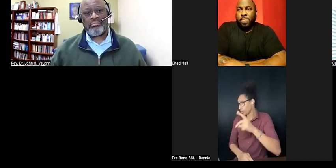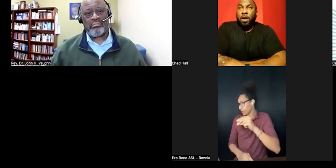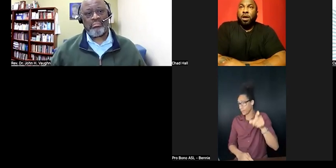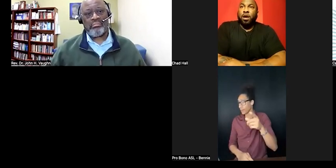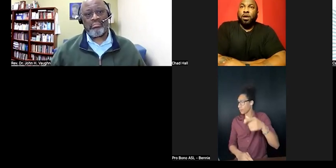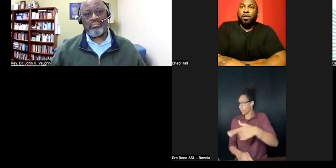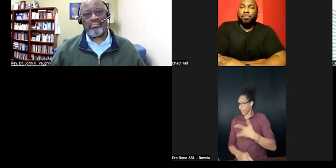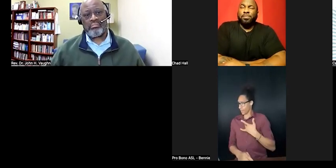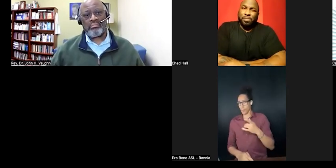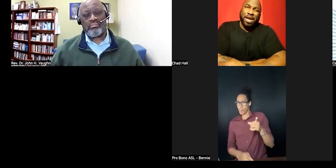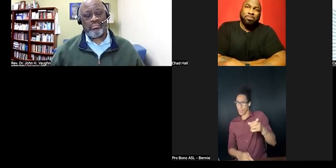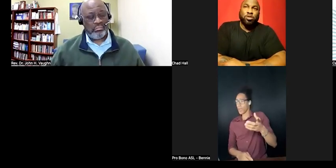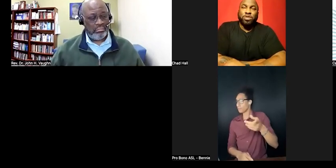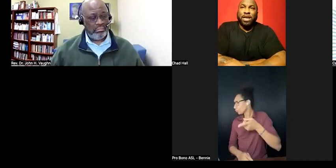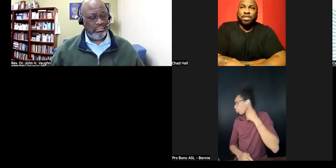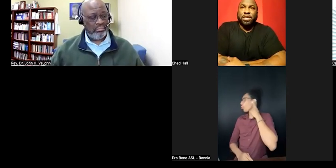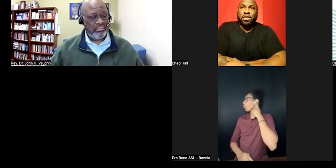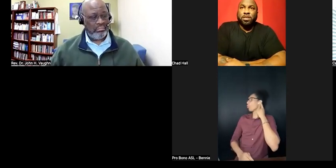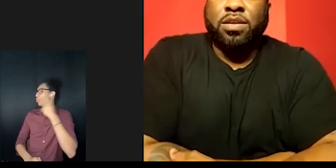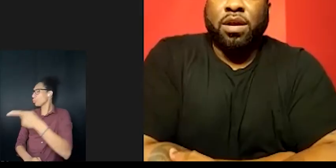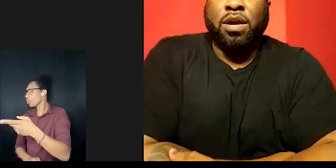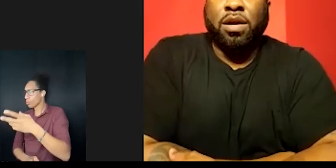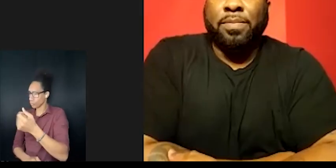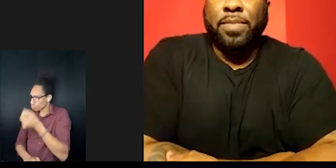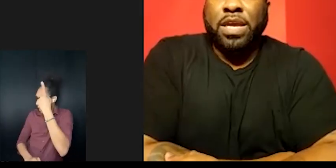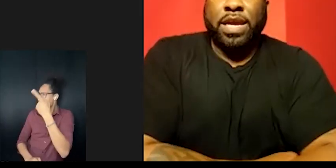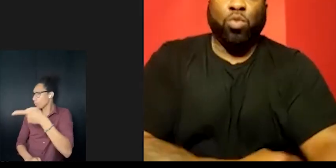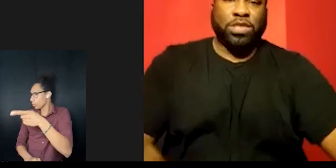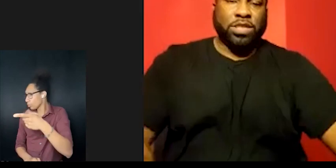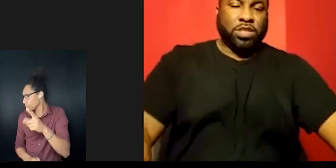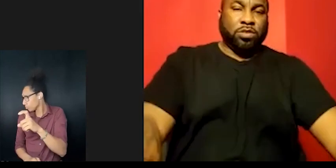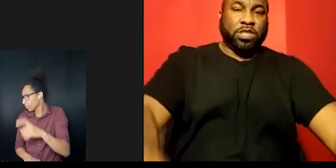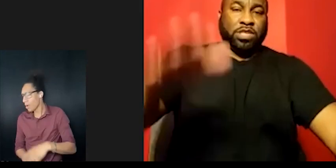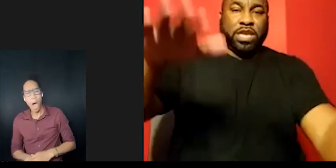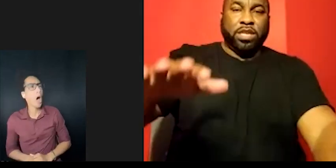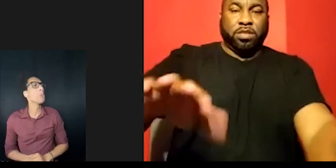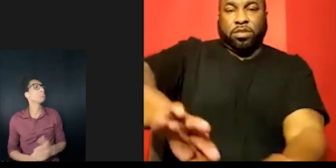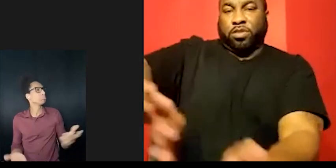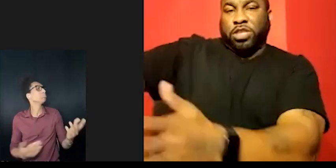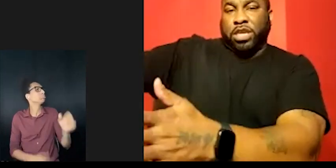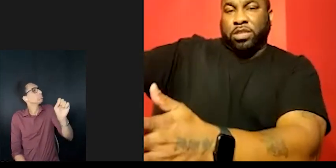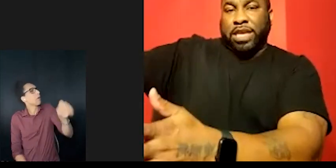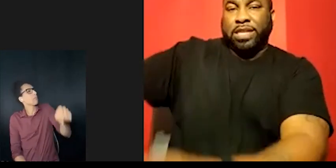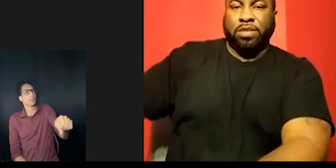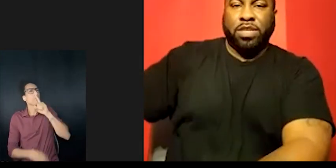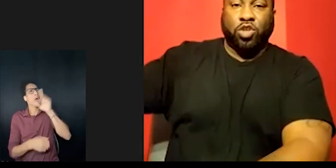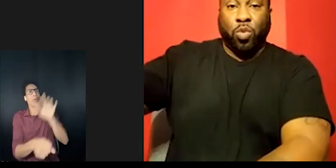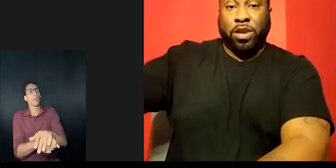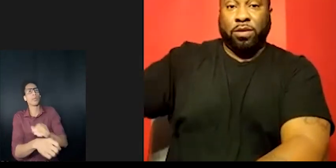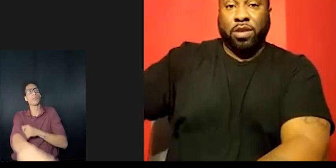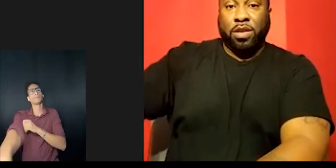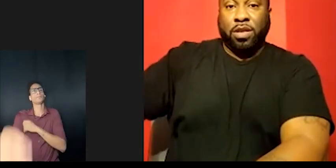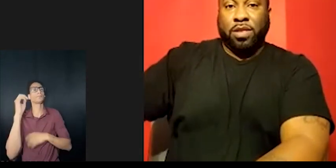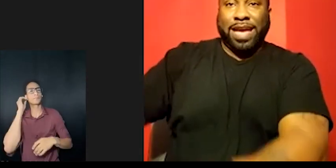process in terms of absolutely, I did. Mm-hmm. It wasn't until the state changed the age limit to